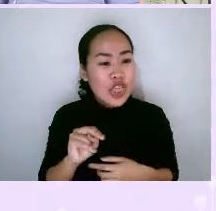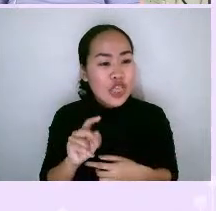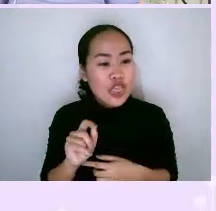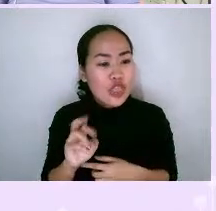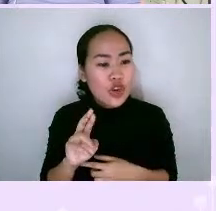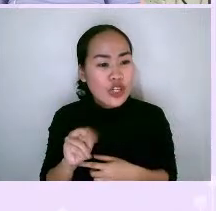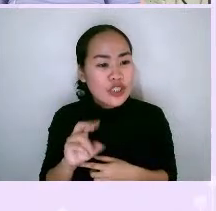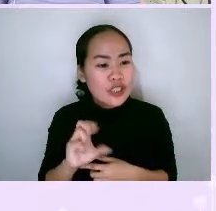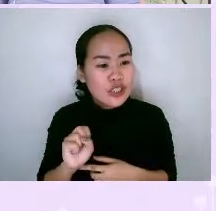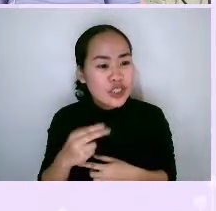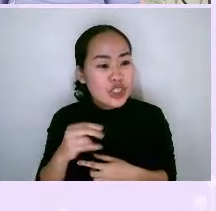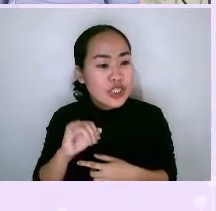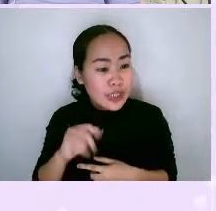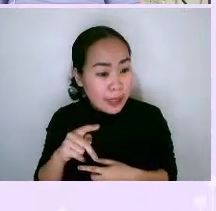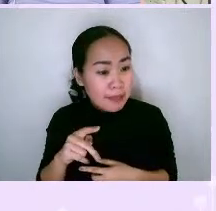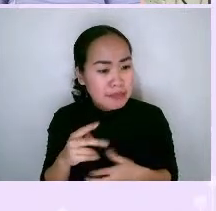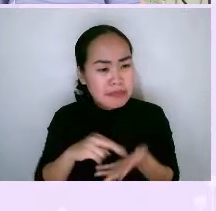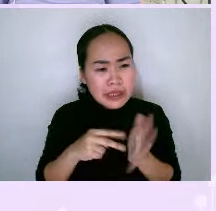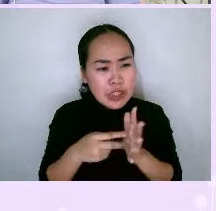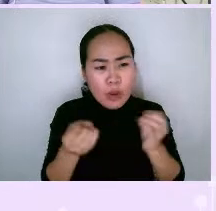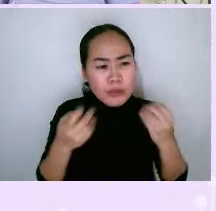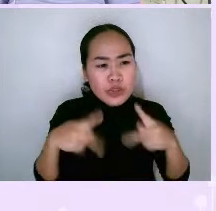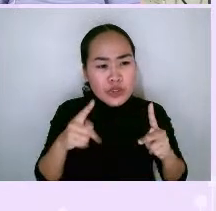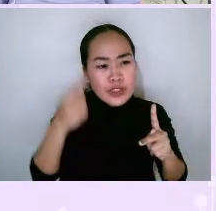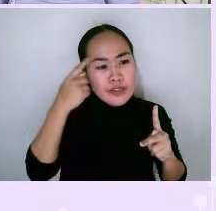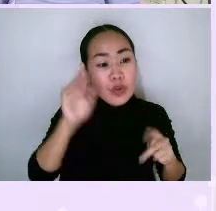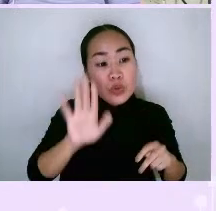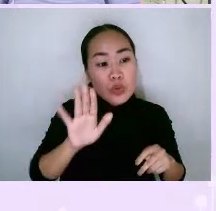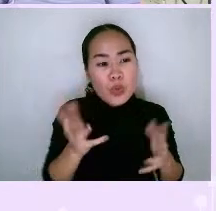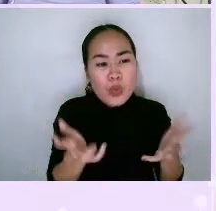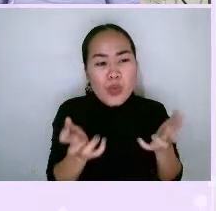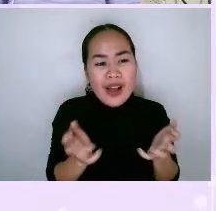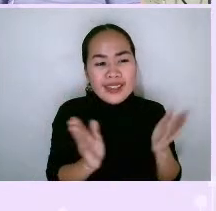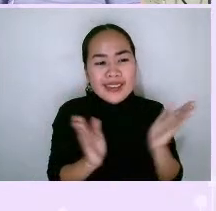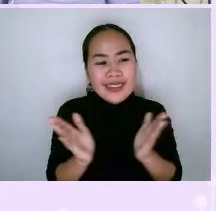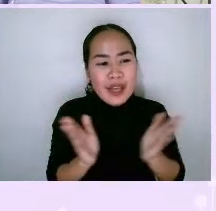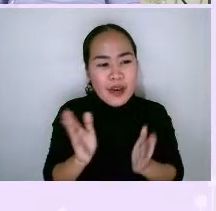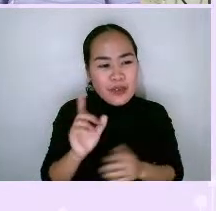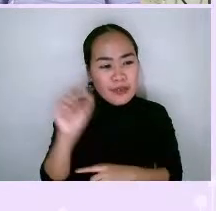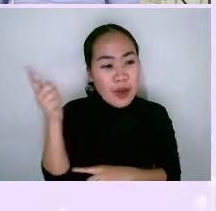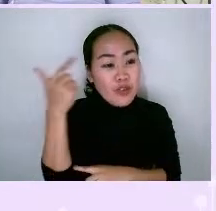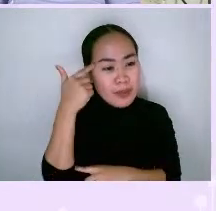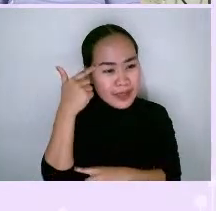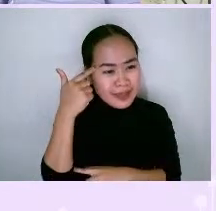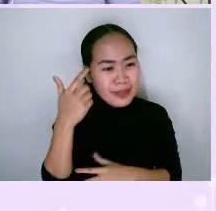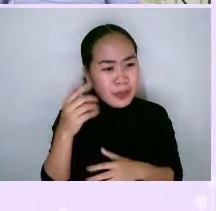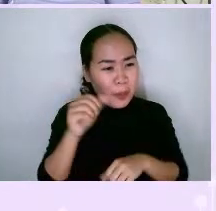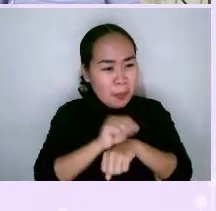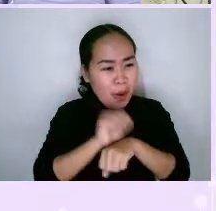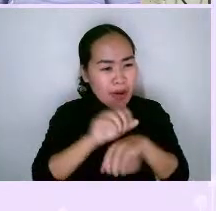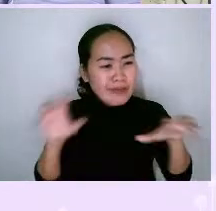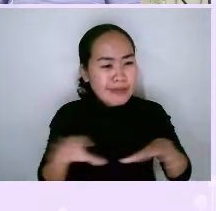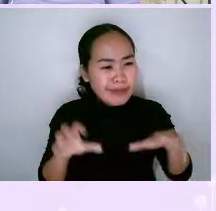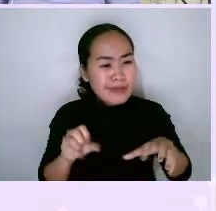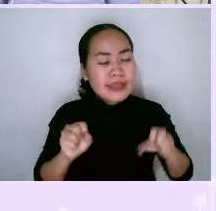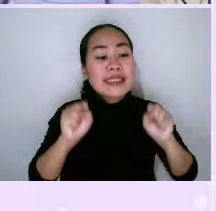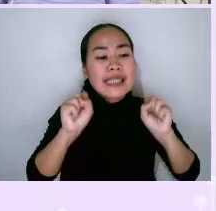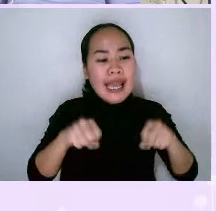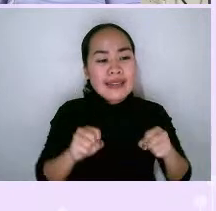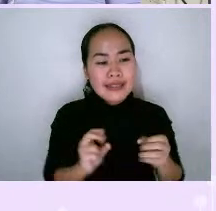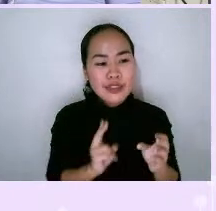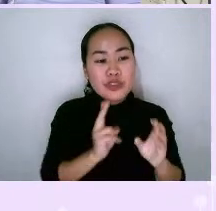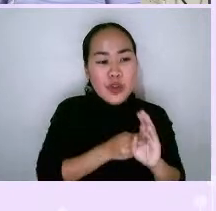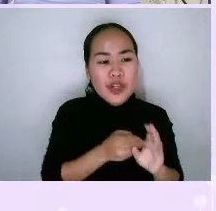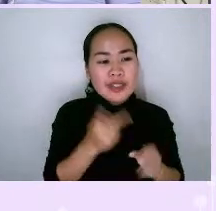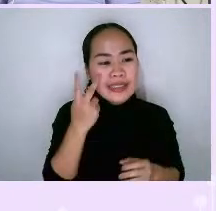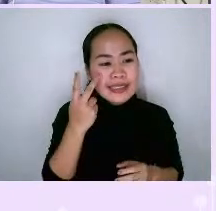serve the general public in government agencies or entities, projects and programs at the national and local level, with